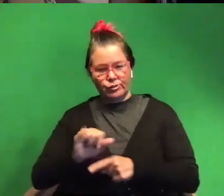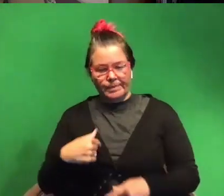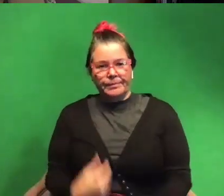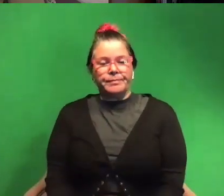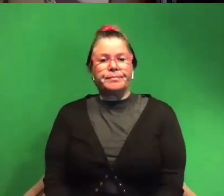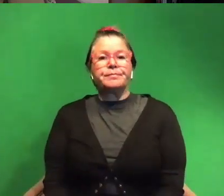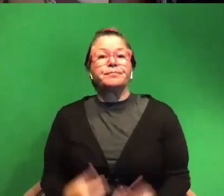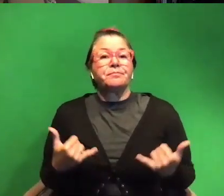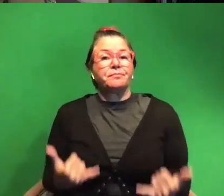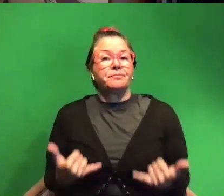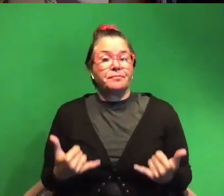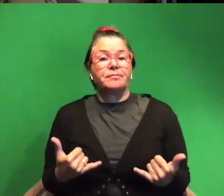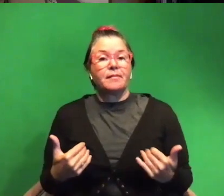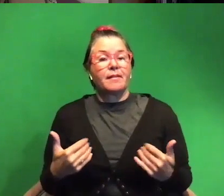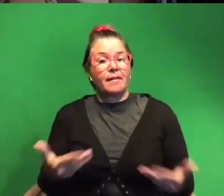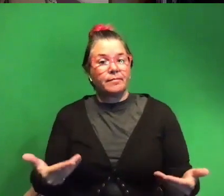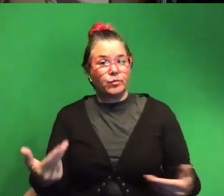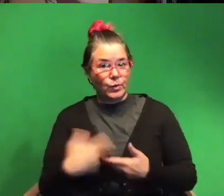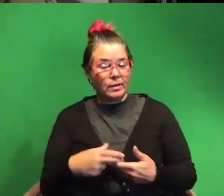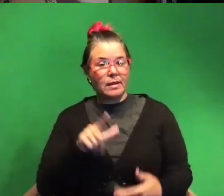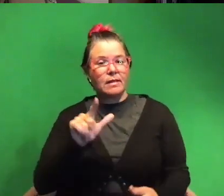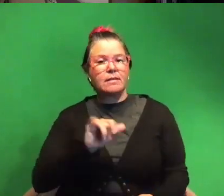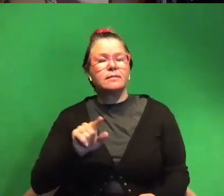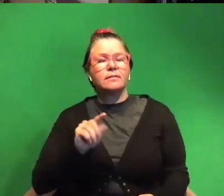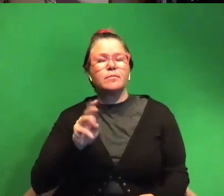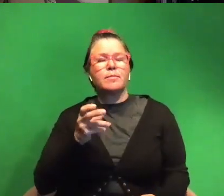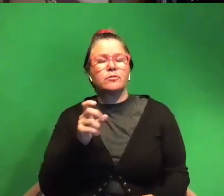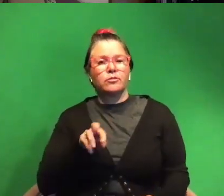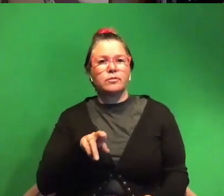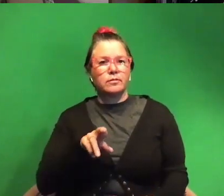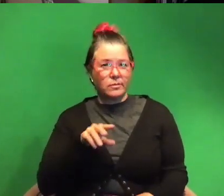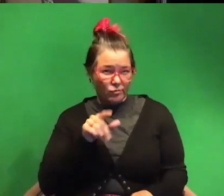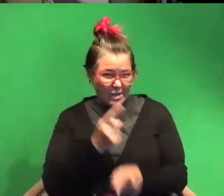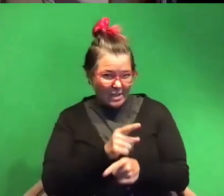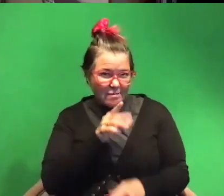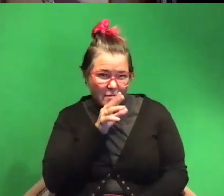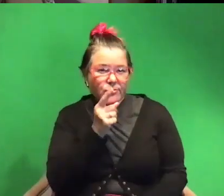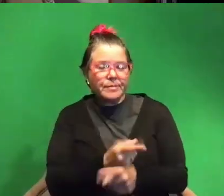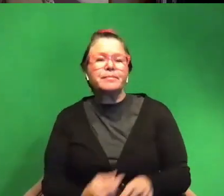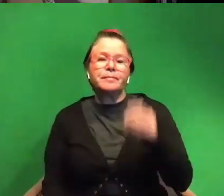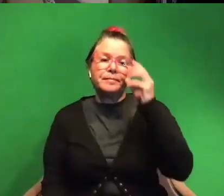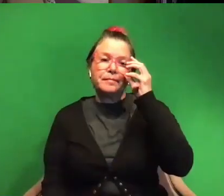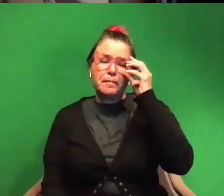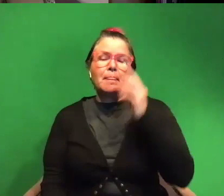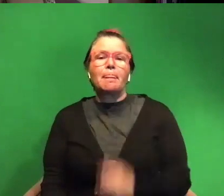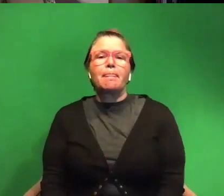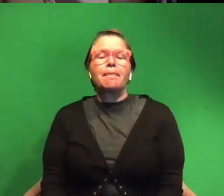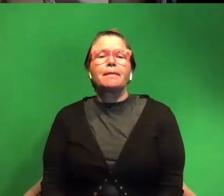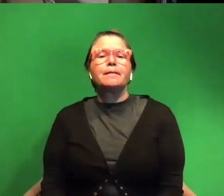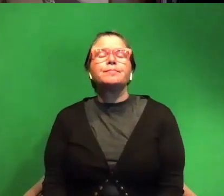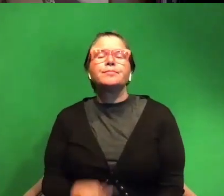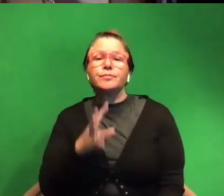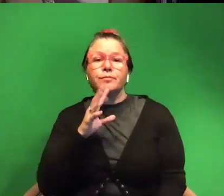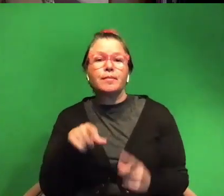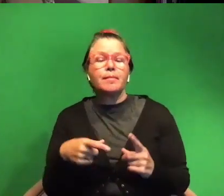And today we have Dr. Liz Burmester. That's right. And we're going to be talking